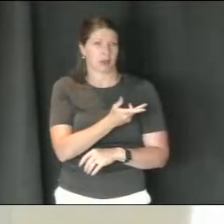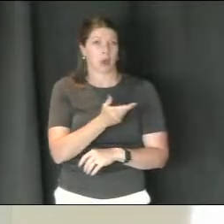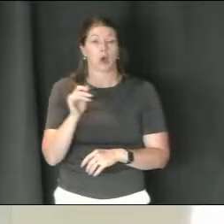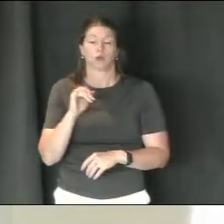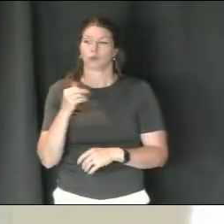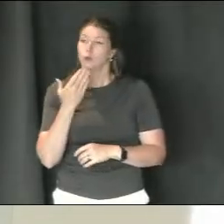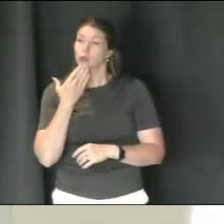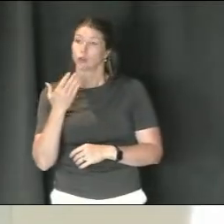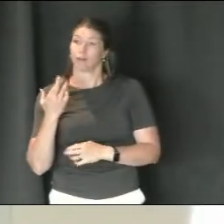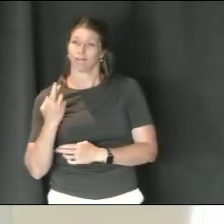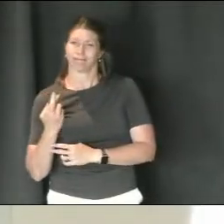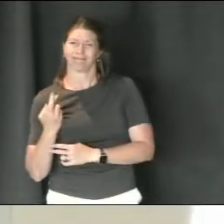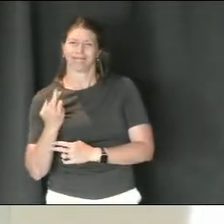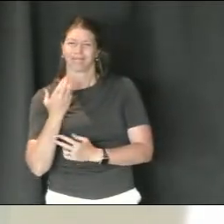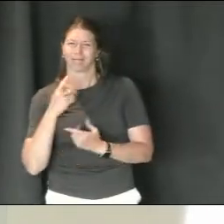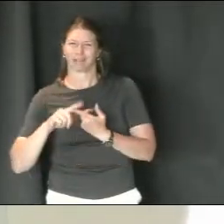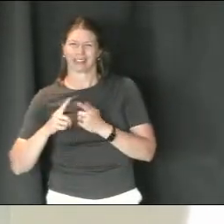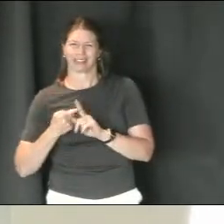friends here,